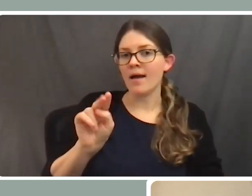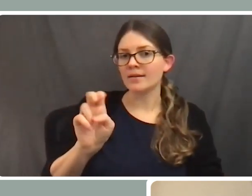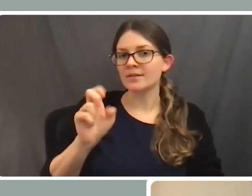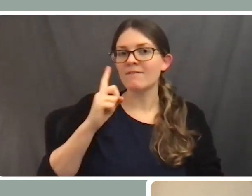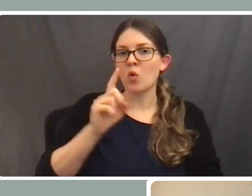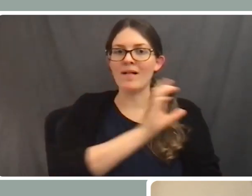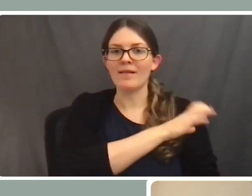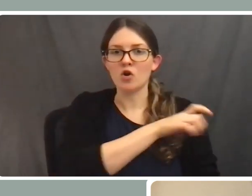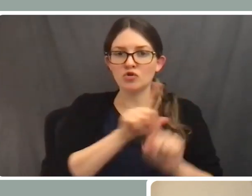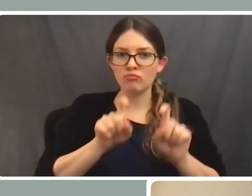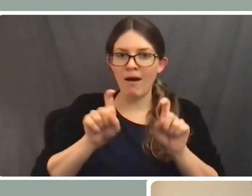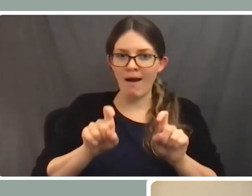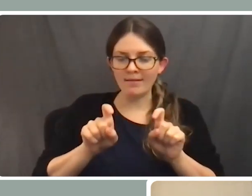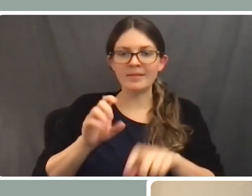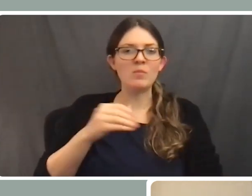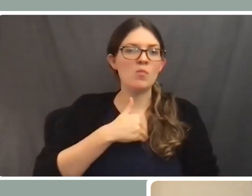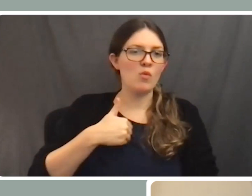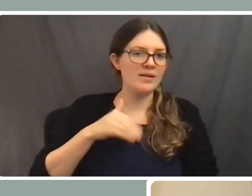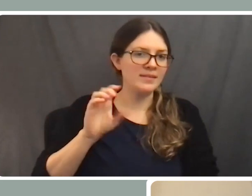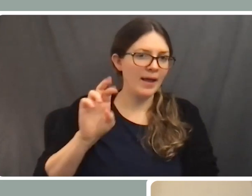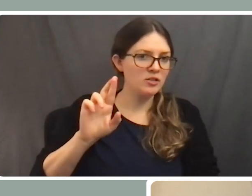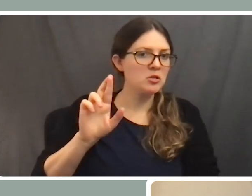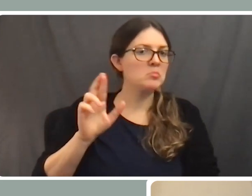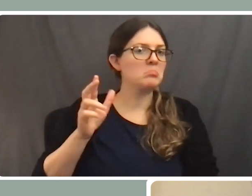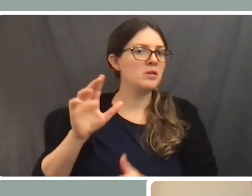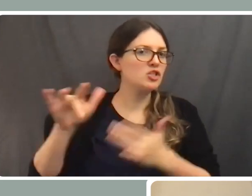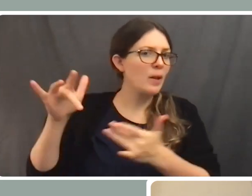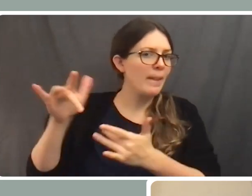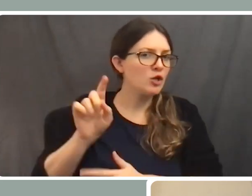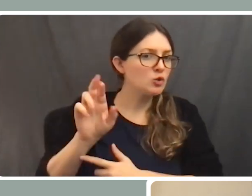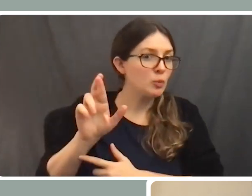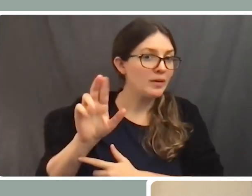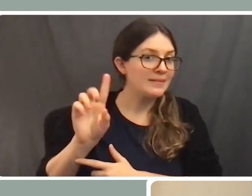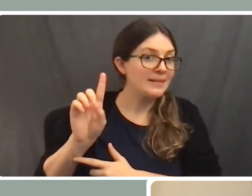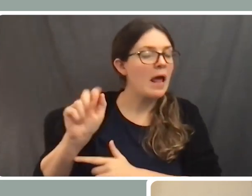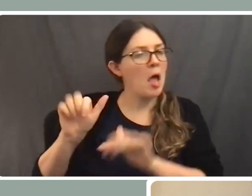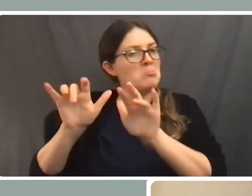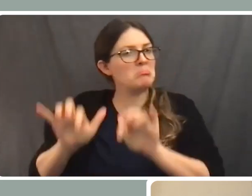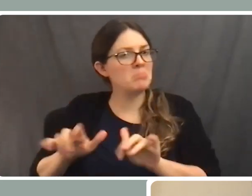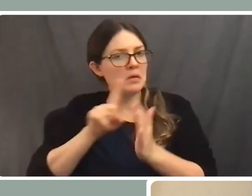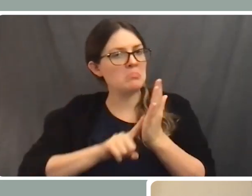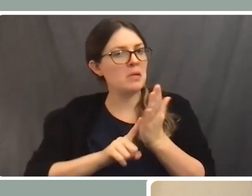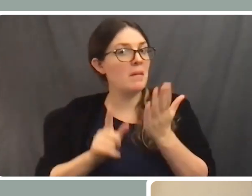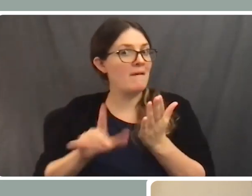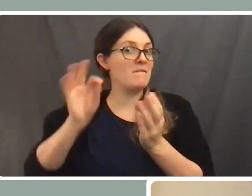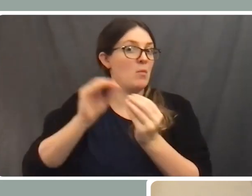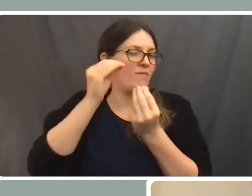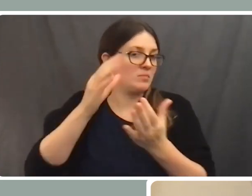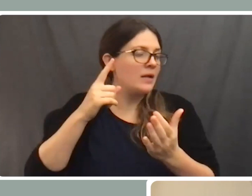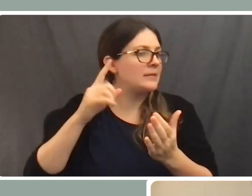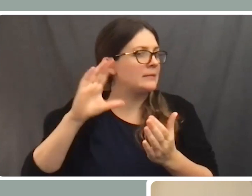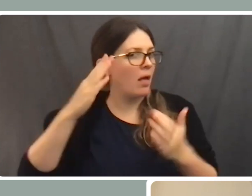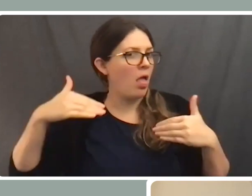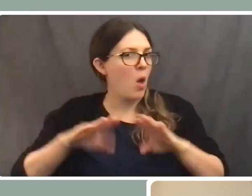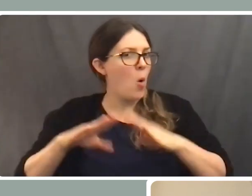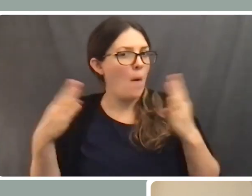breast cancer and circulating tumor DNA, you might find more information that way. But to my knowledge, it's not actually open yet. Okay, great. And thanks